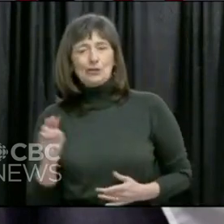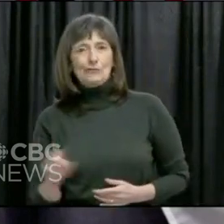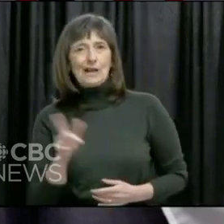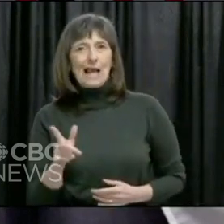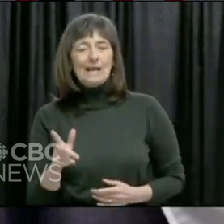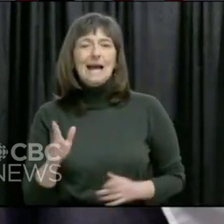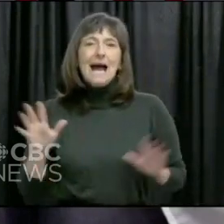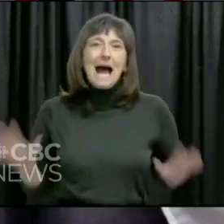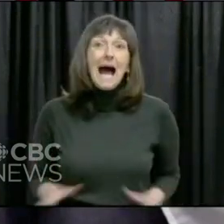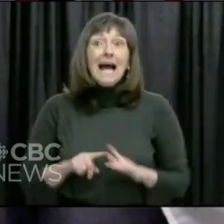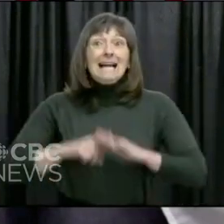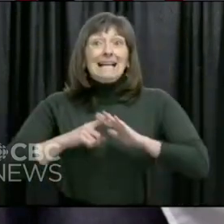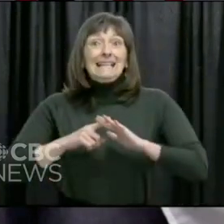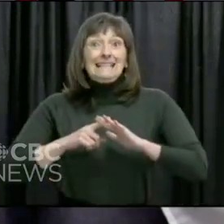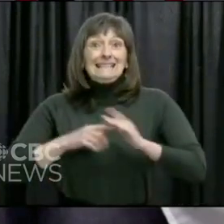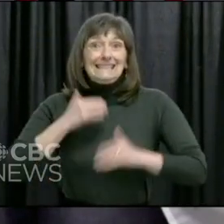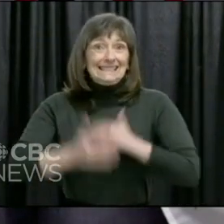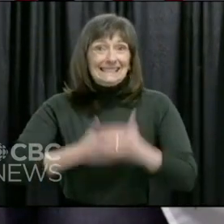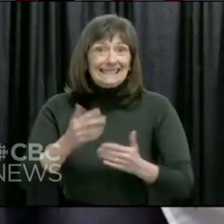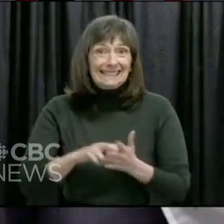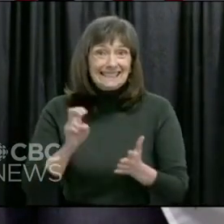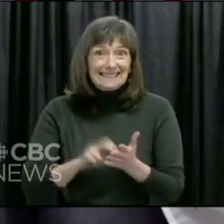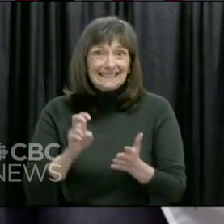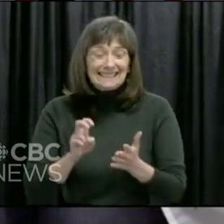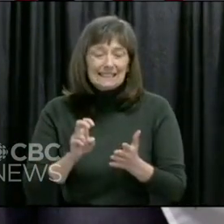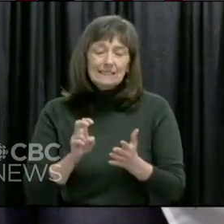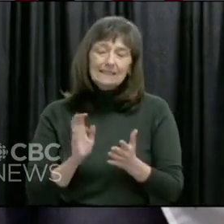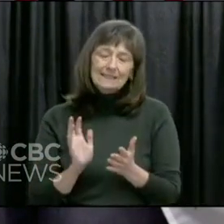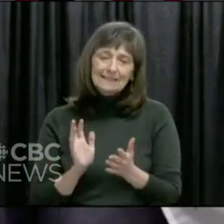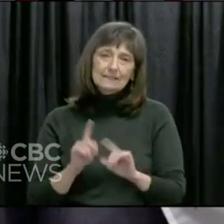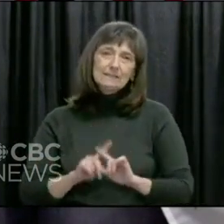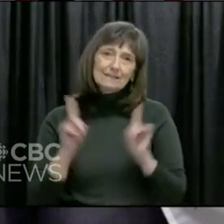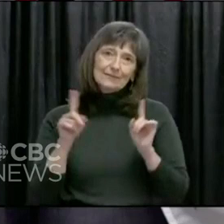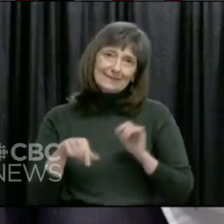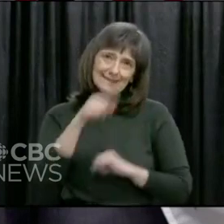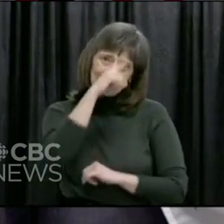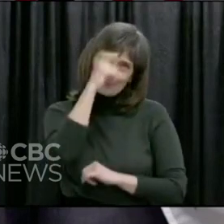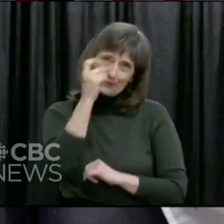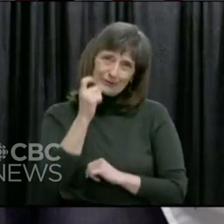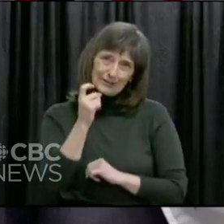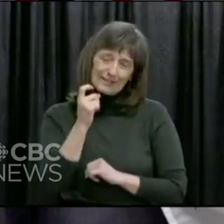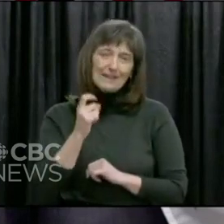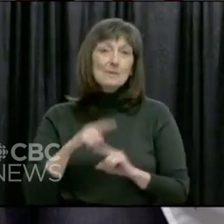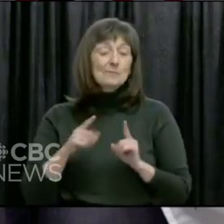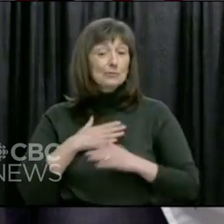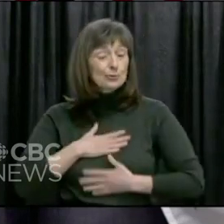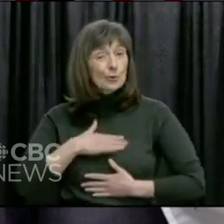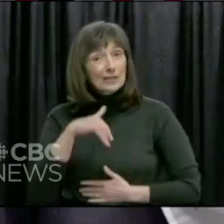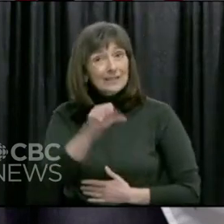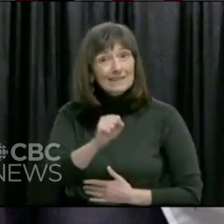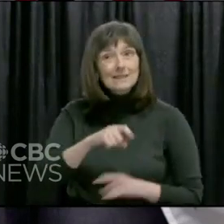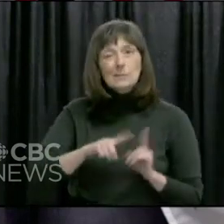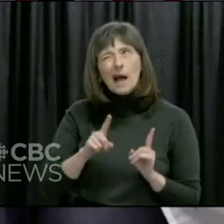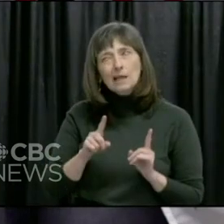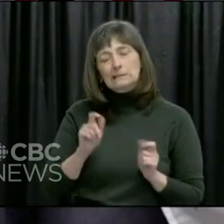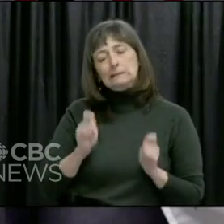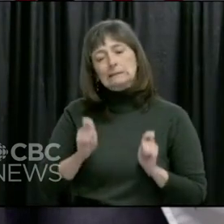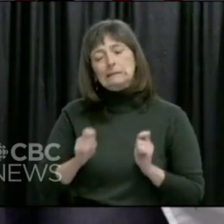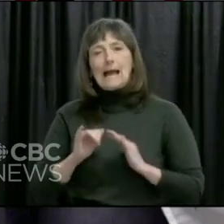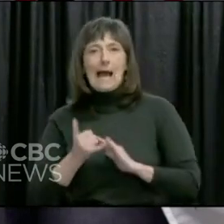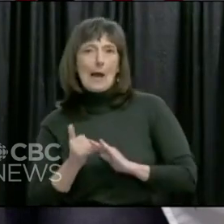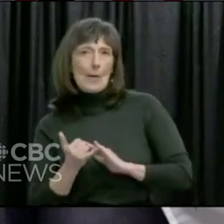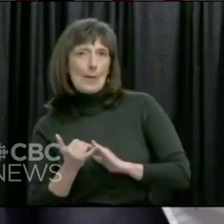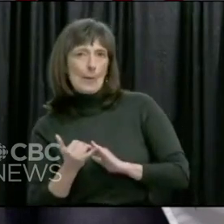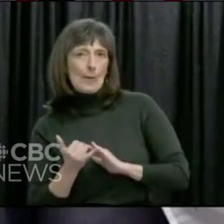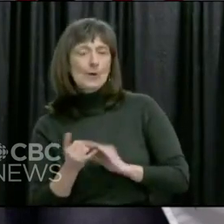will no doubt be different. And that's not to say we will not be able to do the things we enjoy, but rather we will have to do them a little differently on